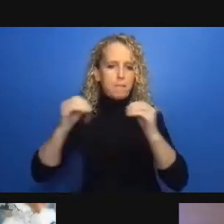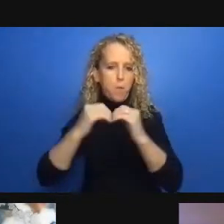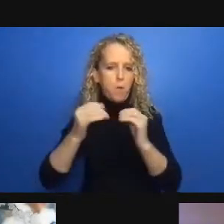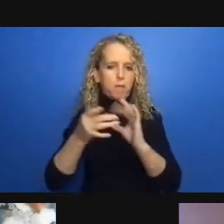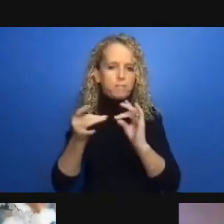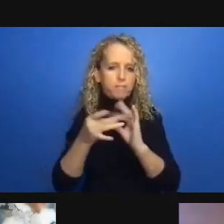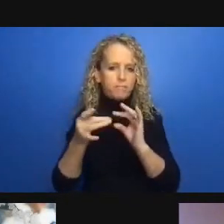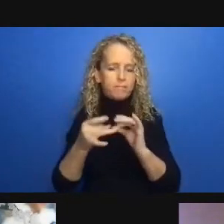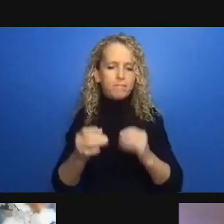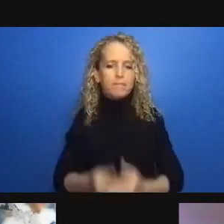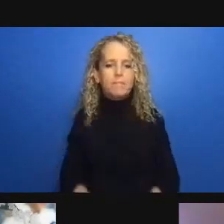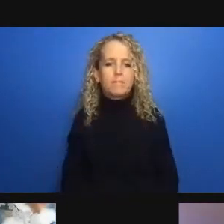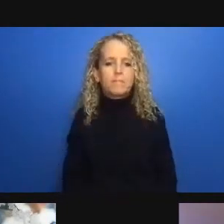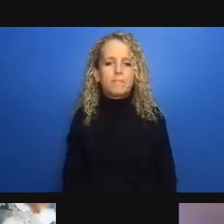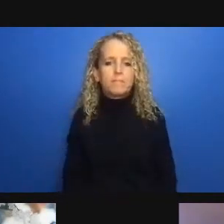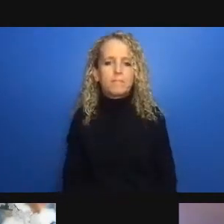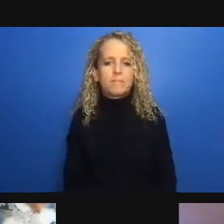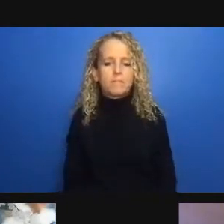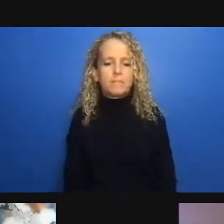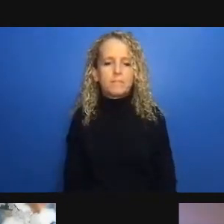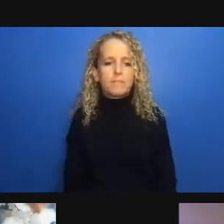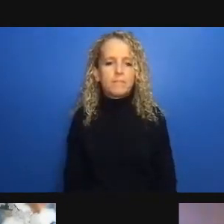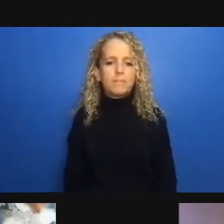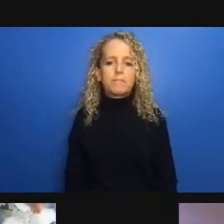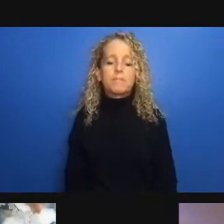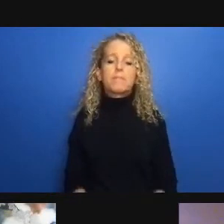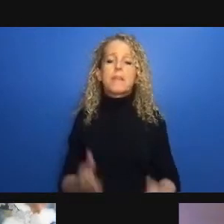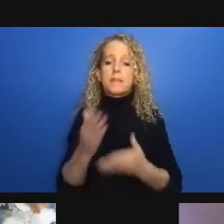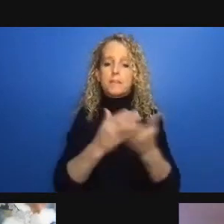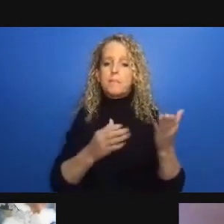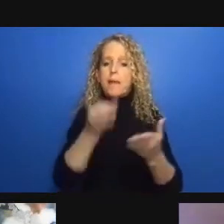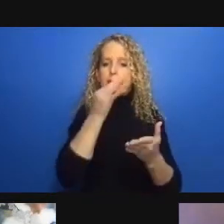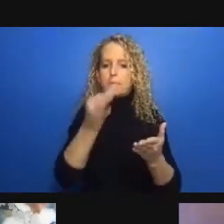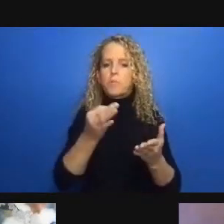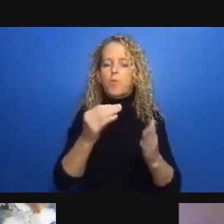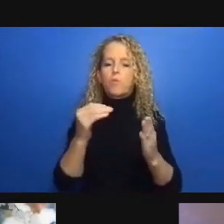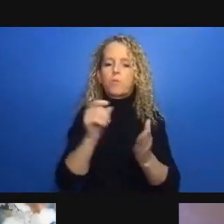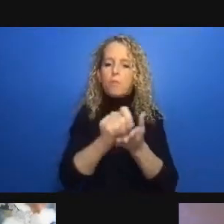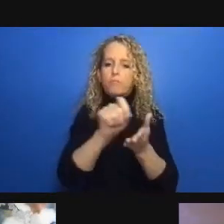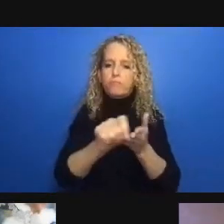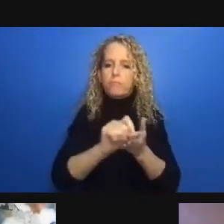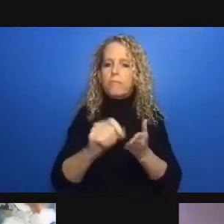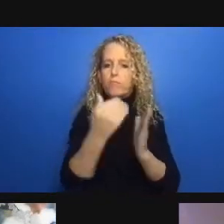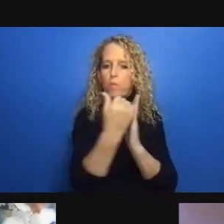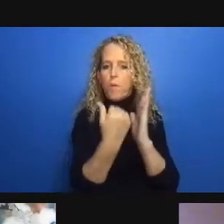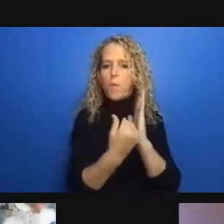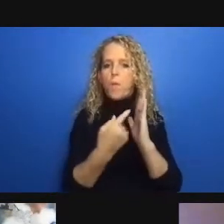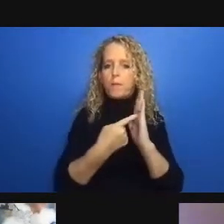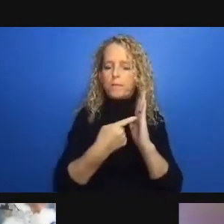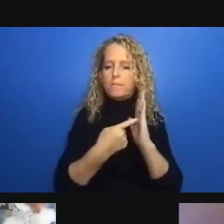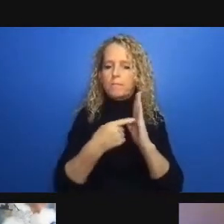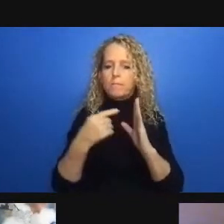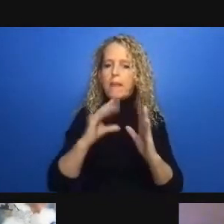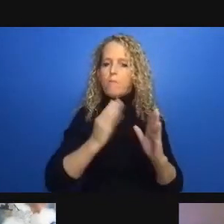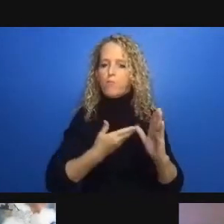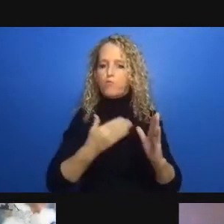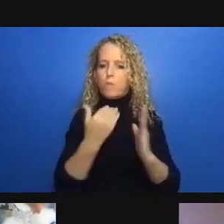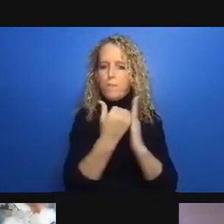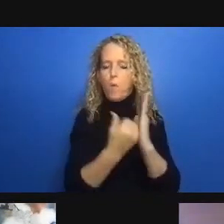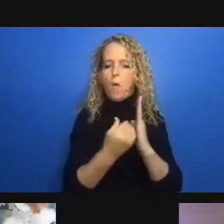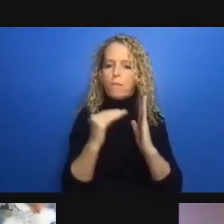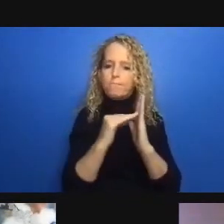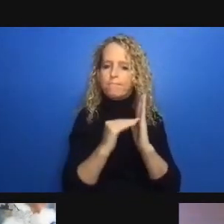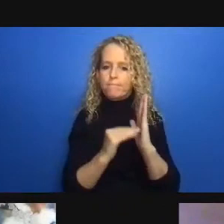had some experts speak to this in the report. And as some of you may know, the reality